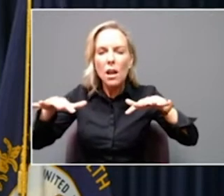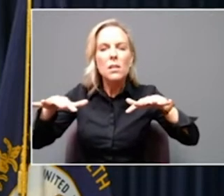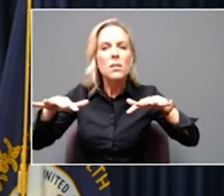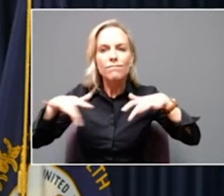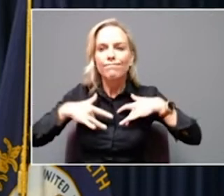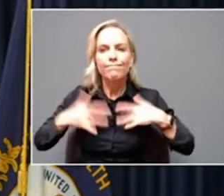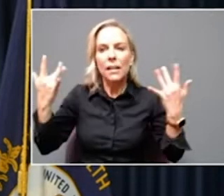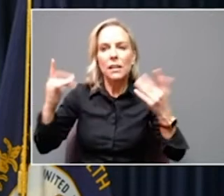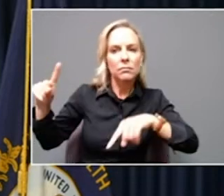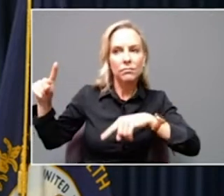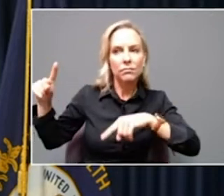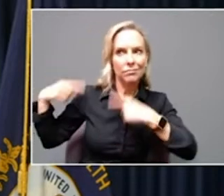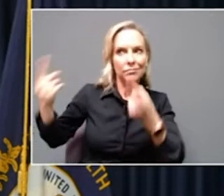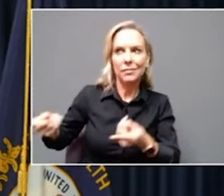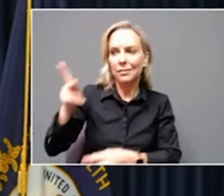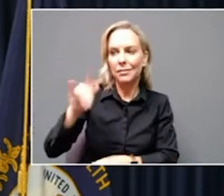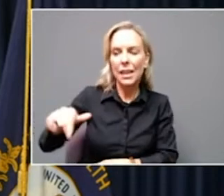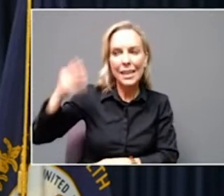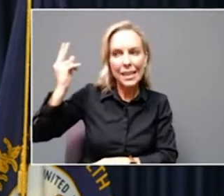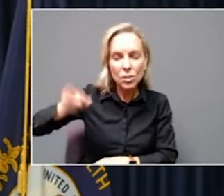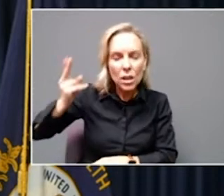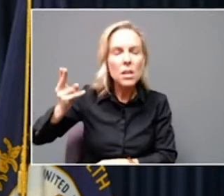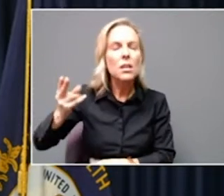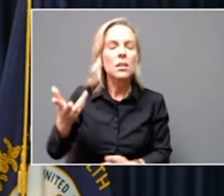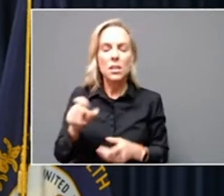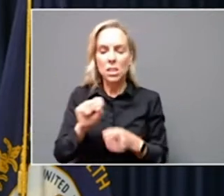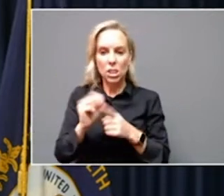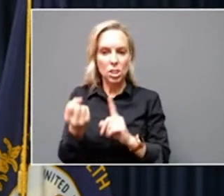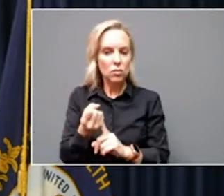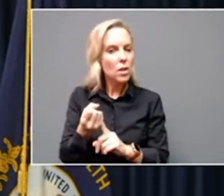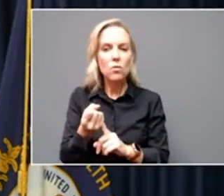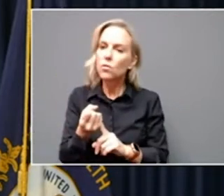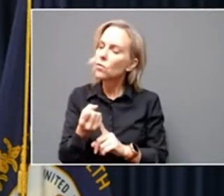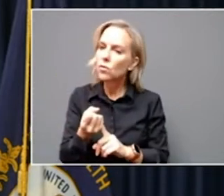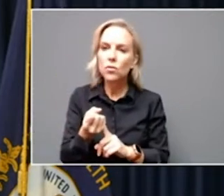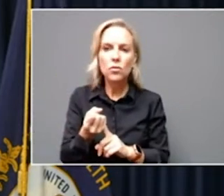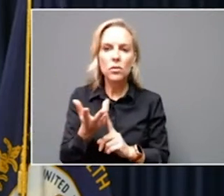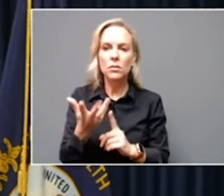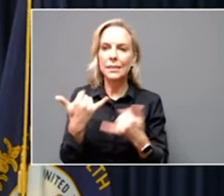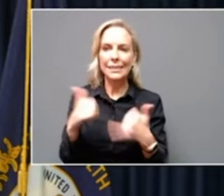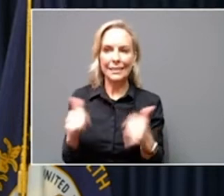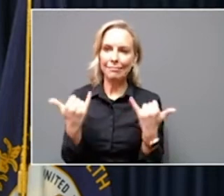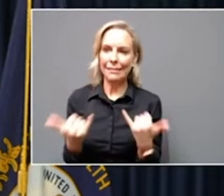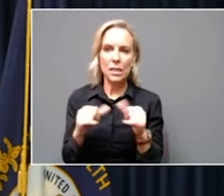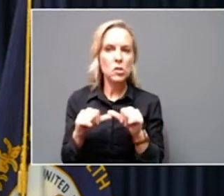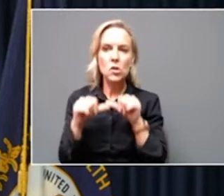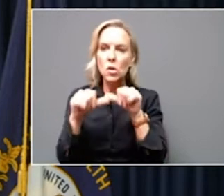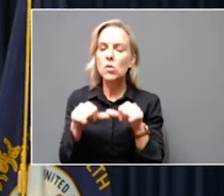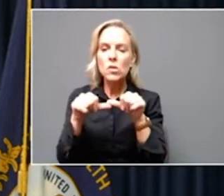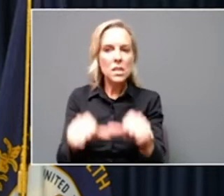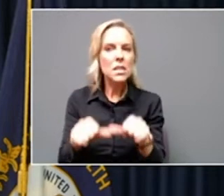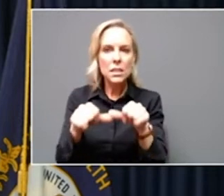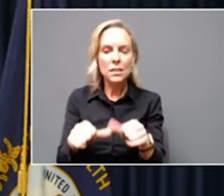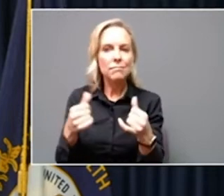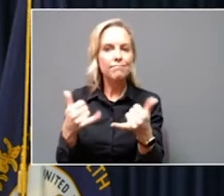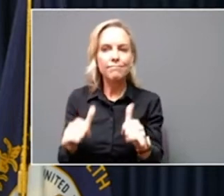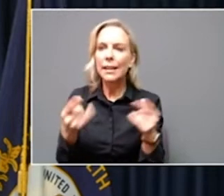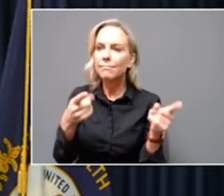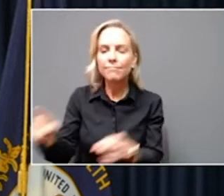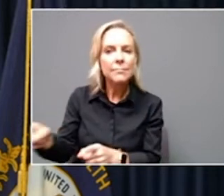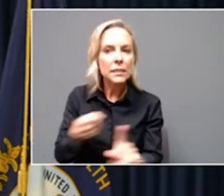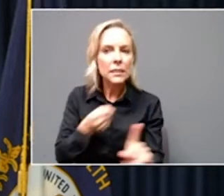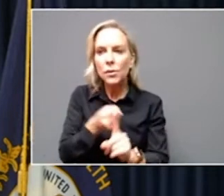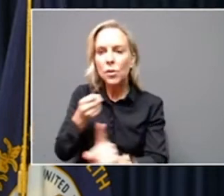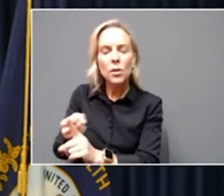history. The situation is dynamic and ongoing. In most places, we are not seeing receding